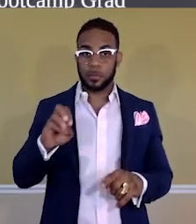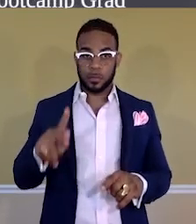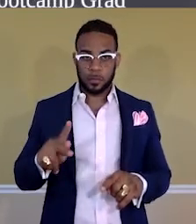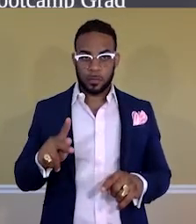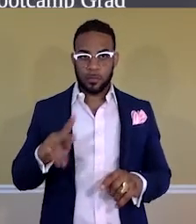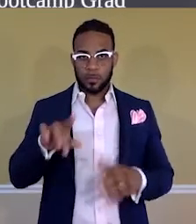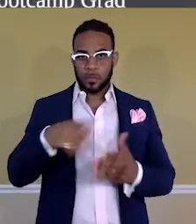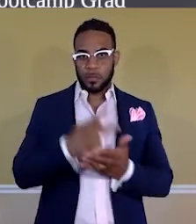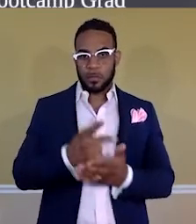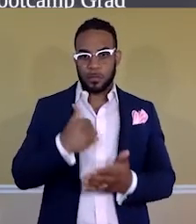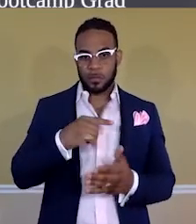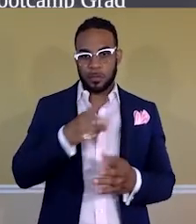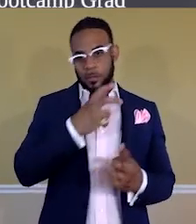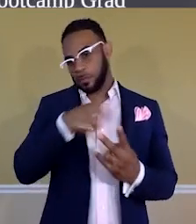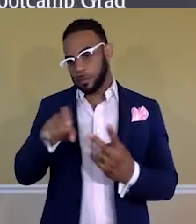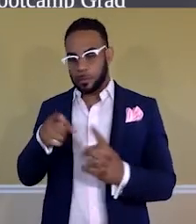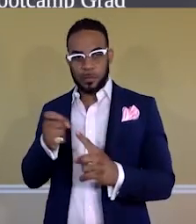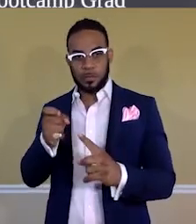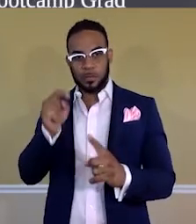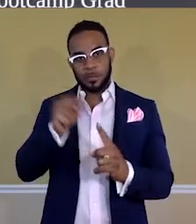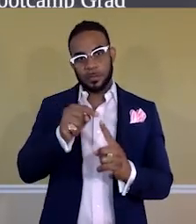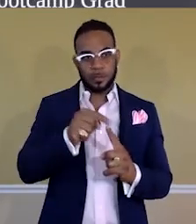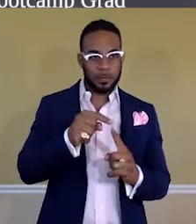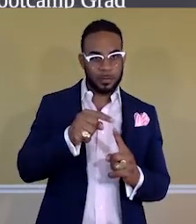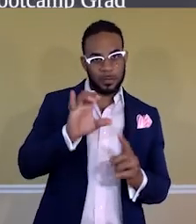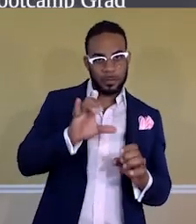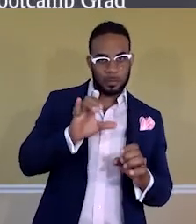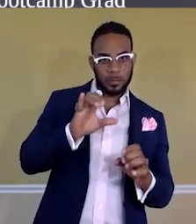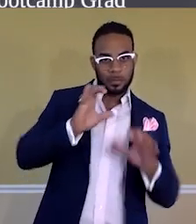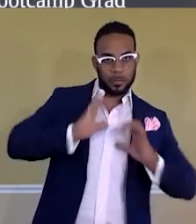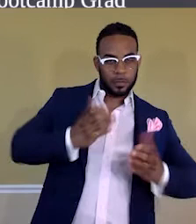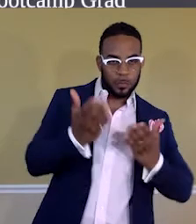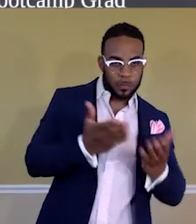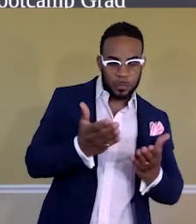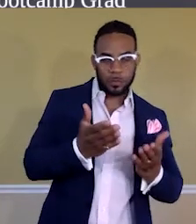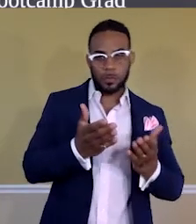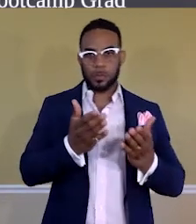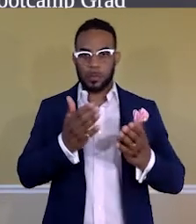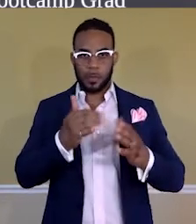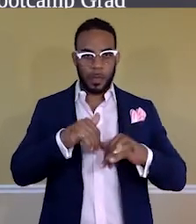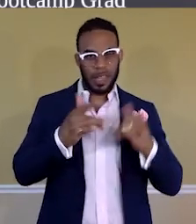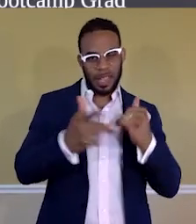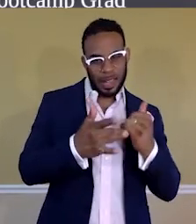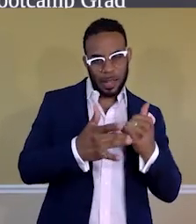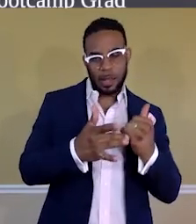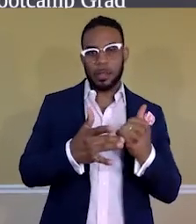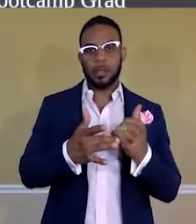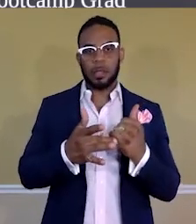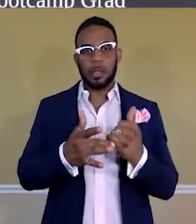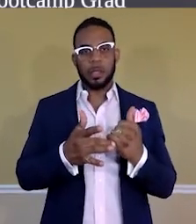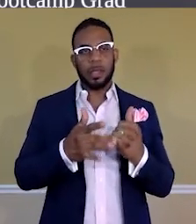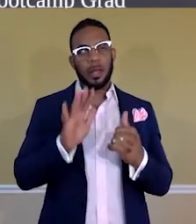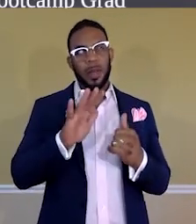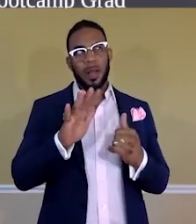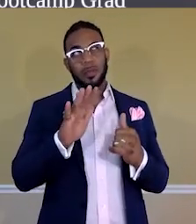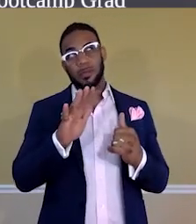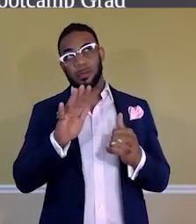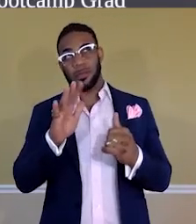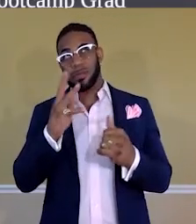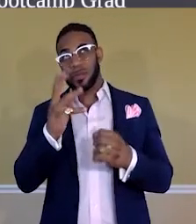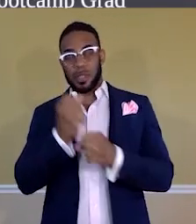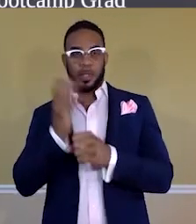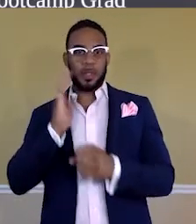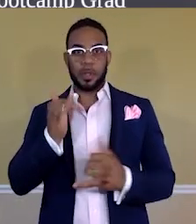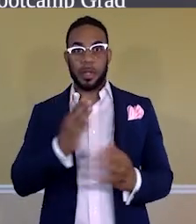I made the switch from doing customer service into technology about 4 years ago